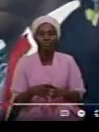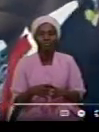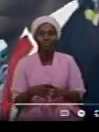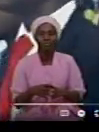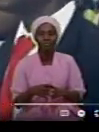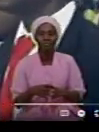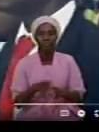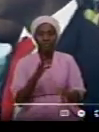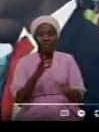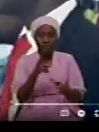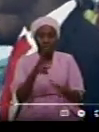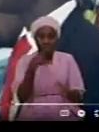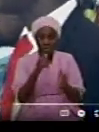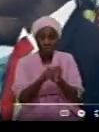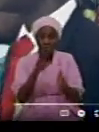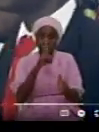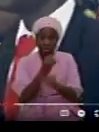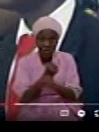you're sanctified,